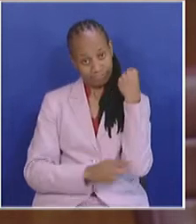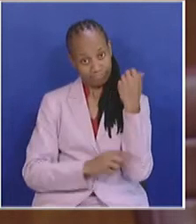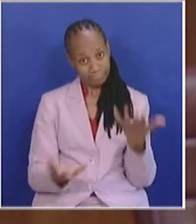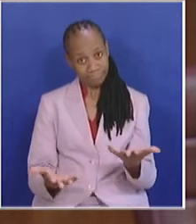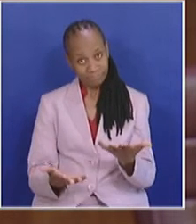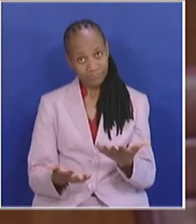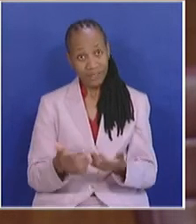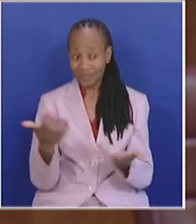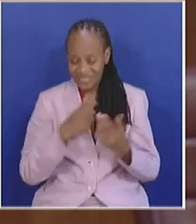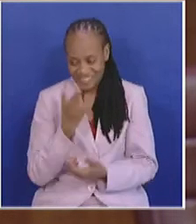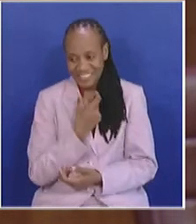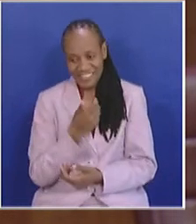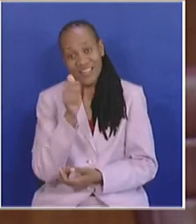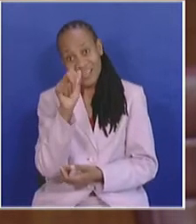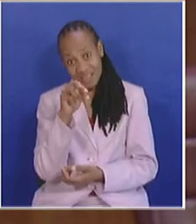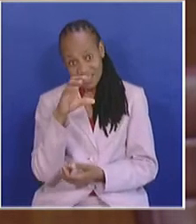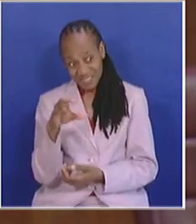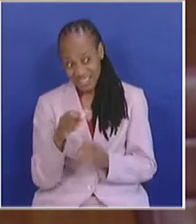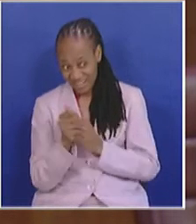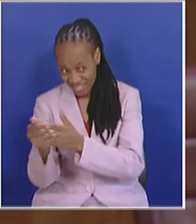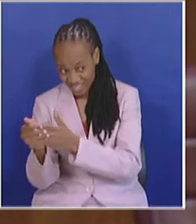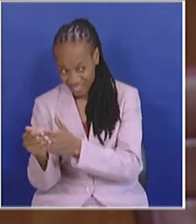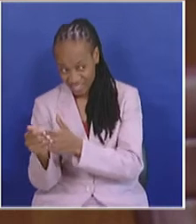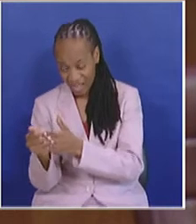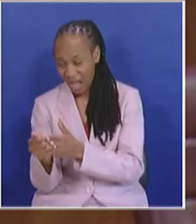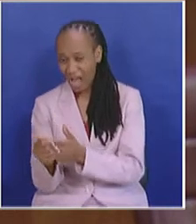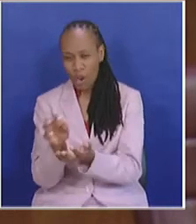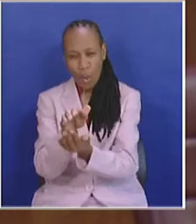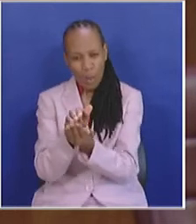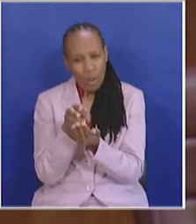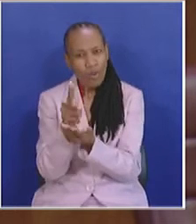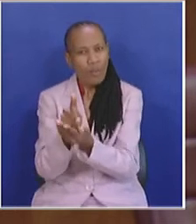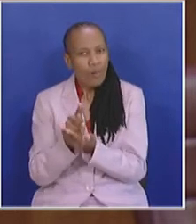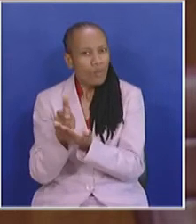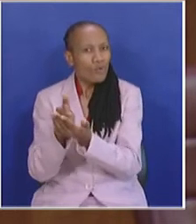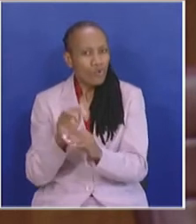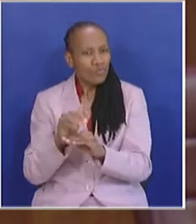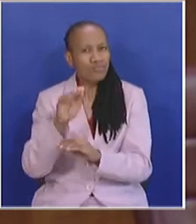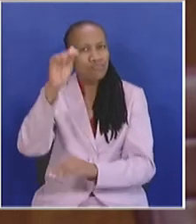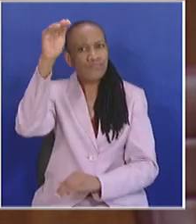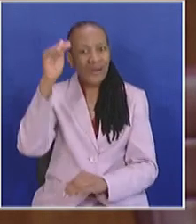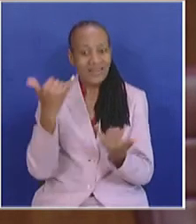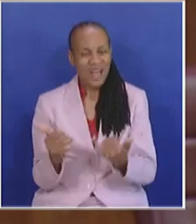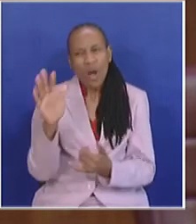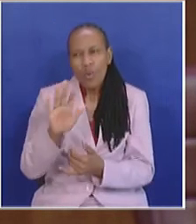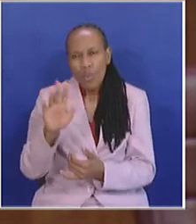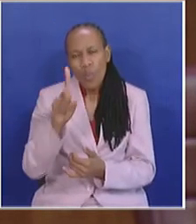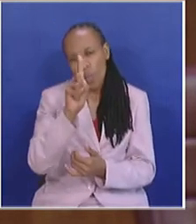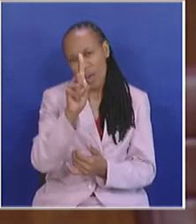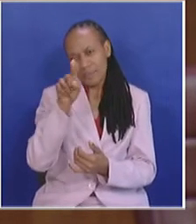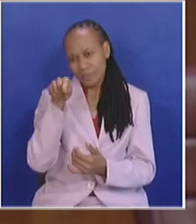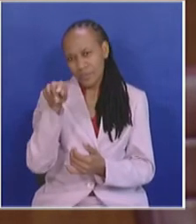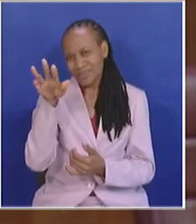an ANC-led government, debt has continuously ballooned and is now projected to be